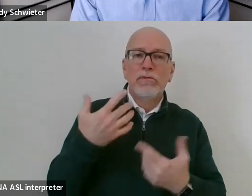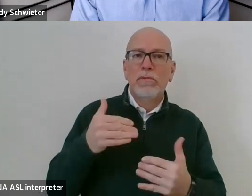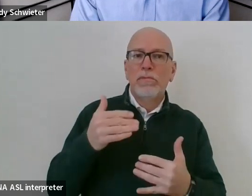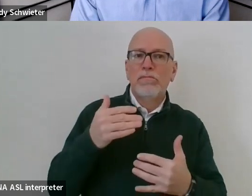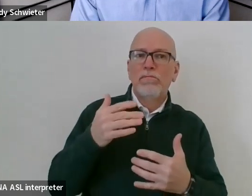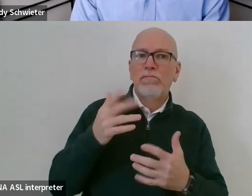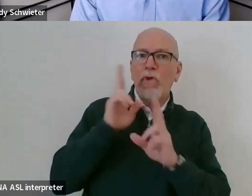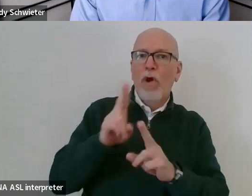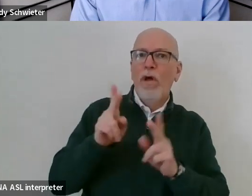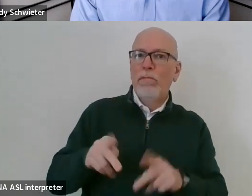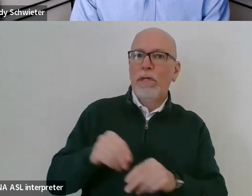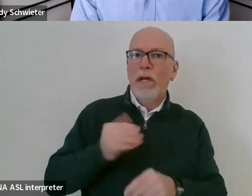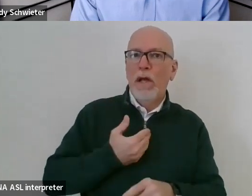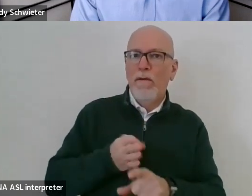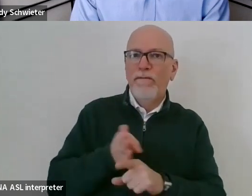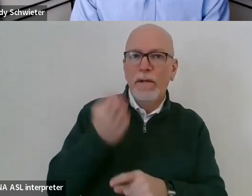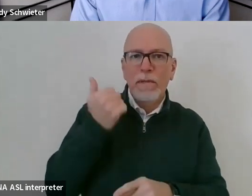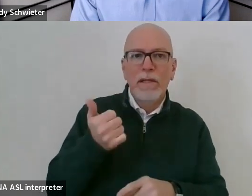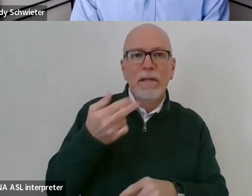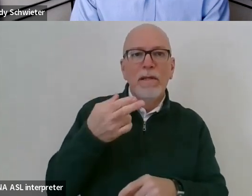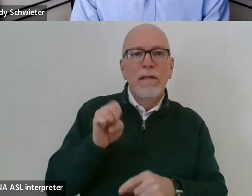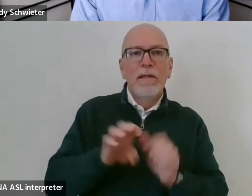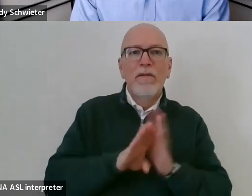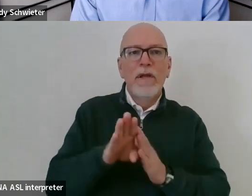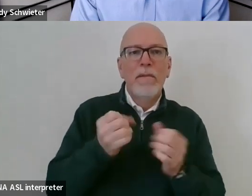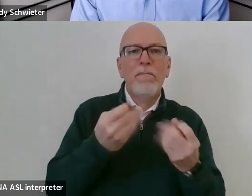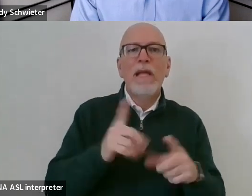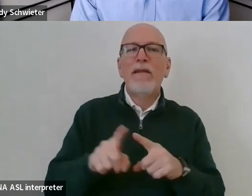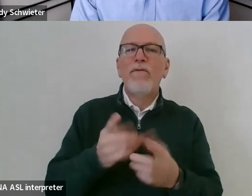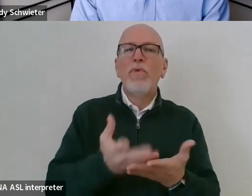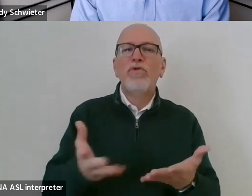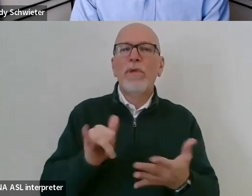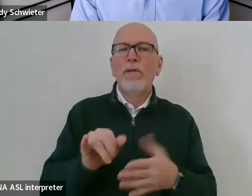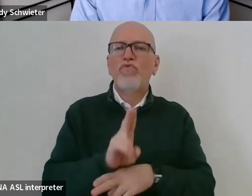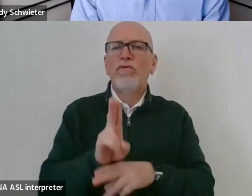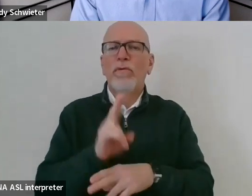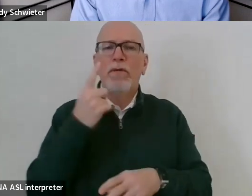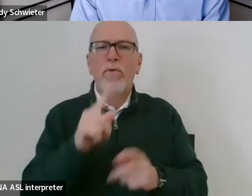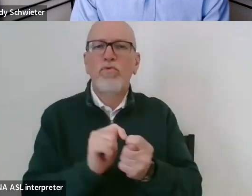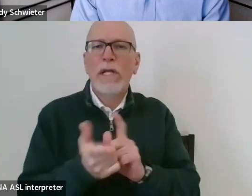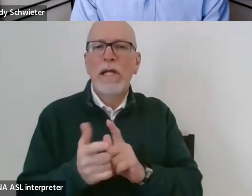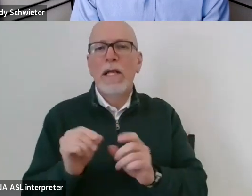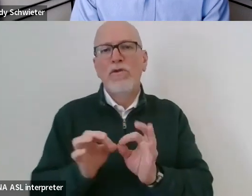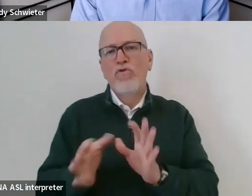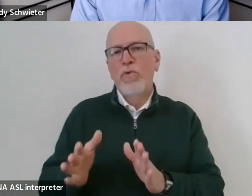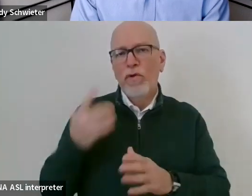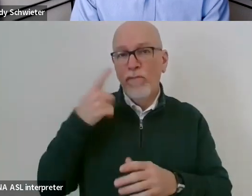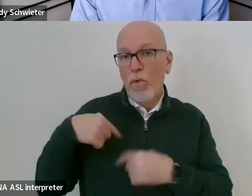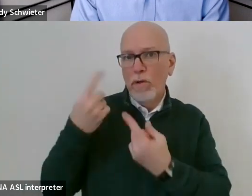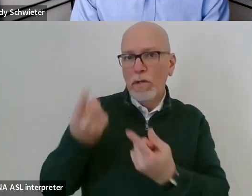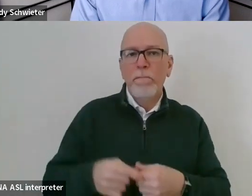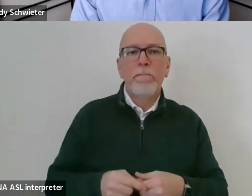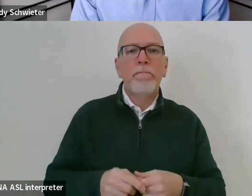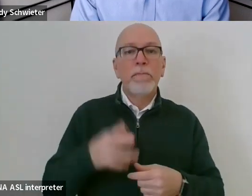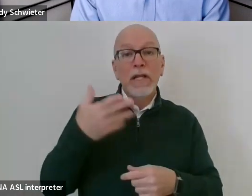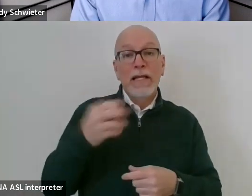our field too, because he developed a number of resources that were very useful for translators and interpreters for a long time.